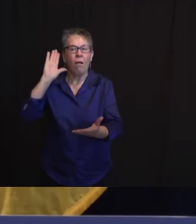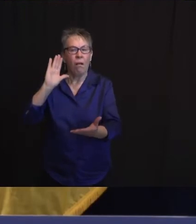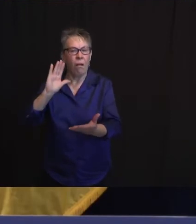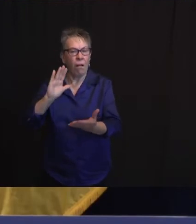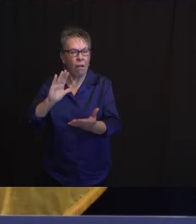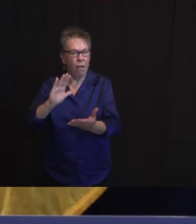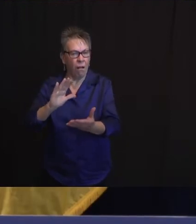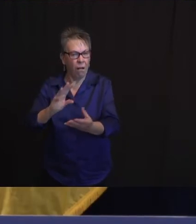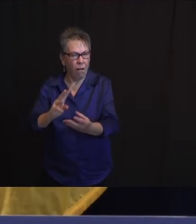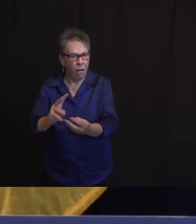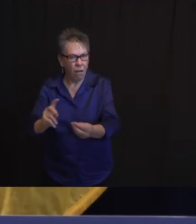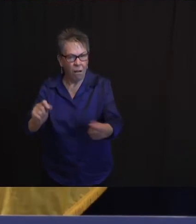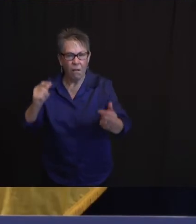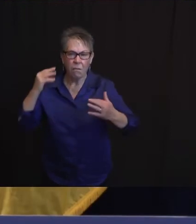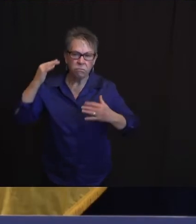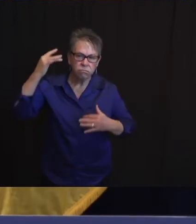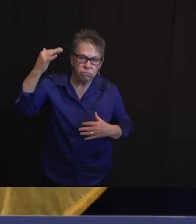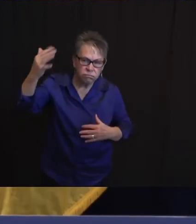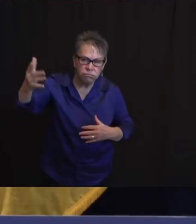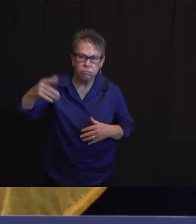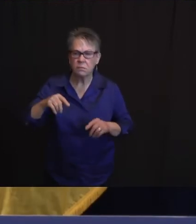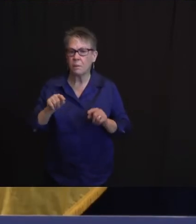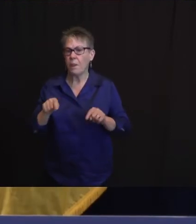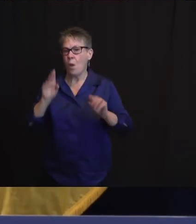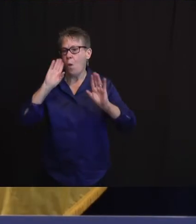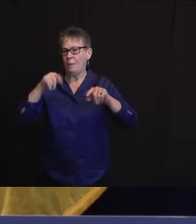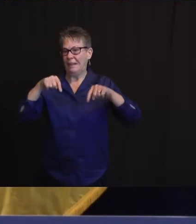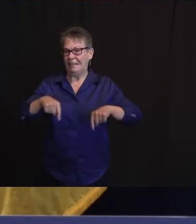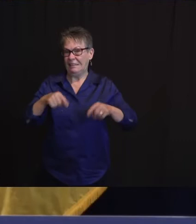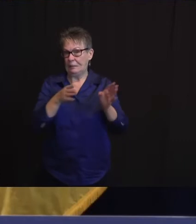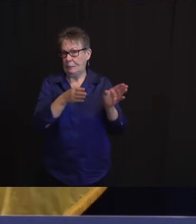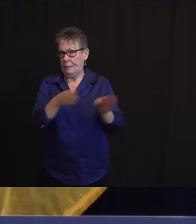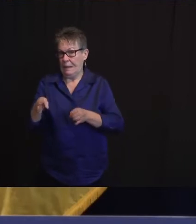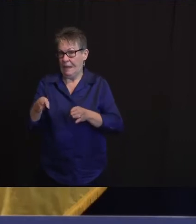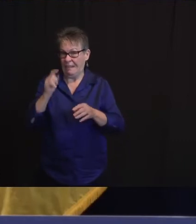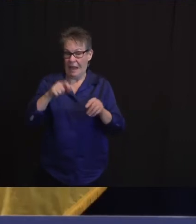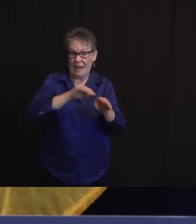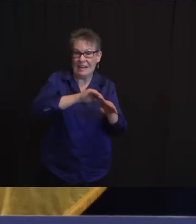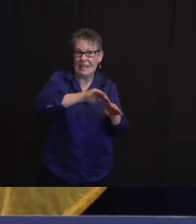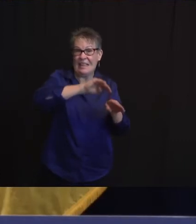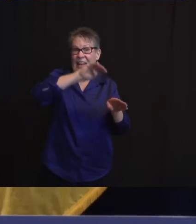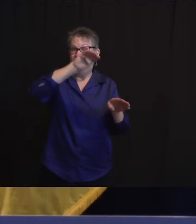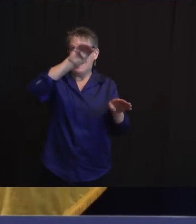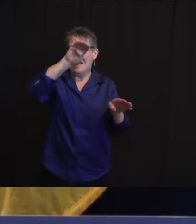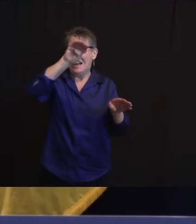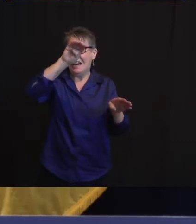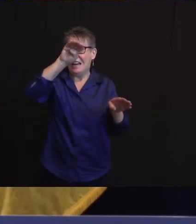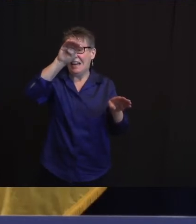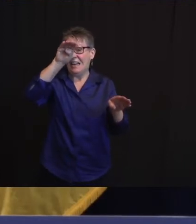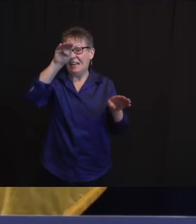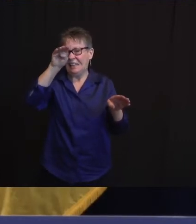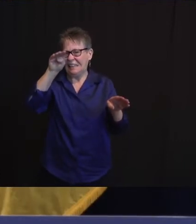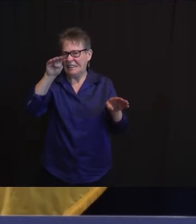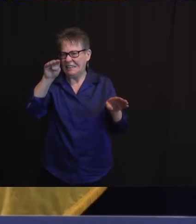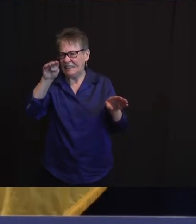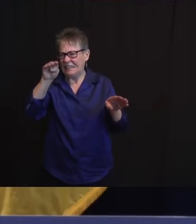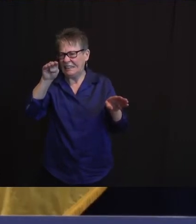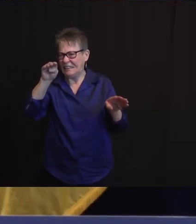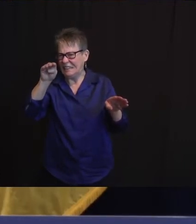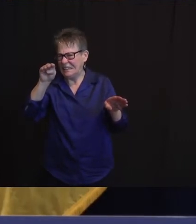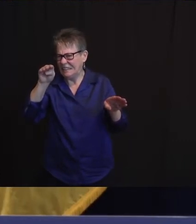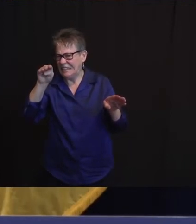this epidemiological modeling curve will peak. It's not going to be tomorrow for sure, but the weather one of these days, maybe